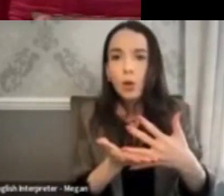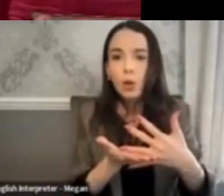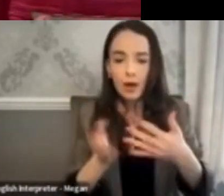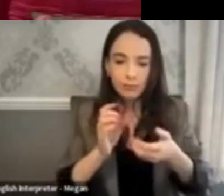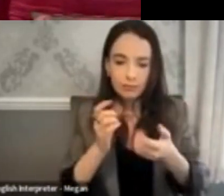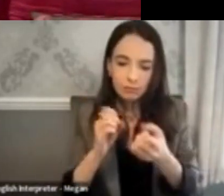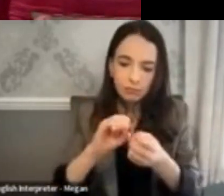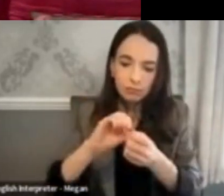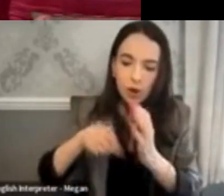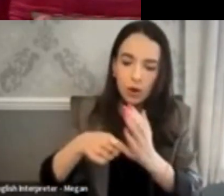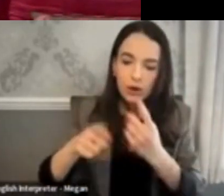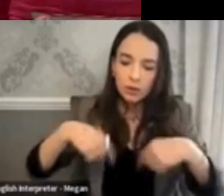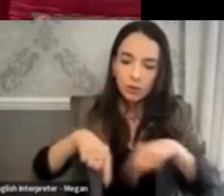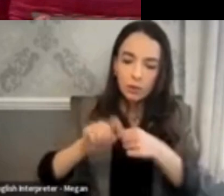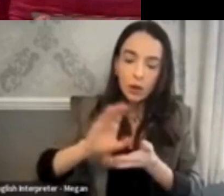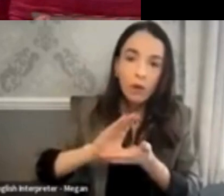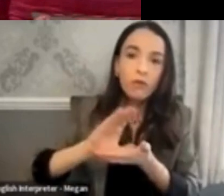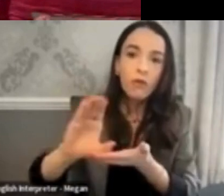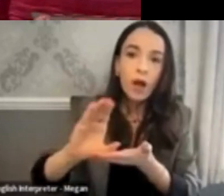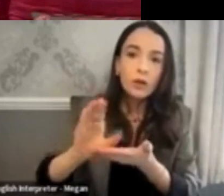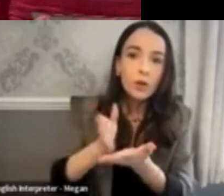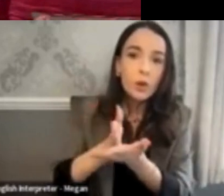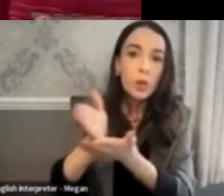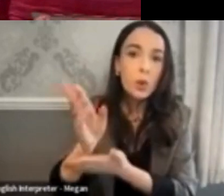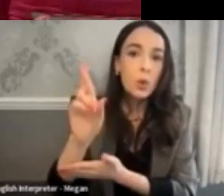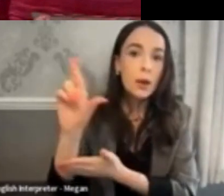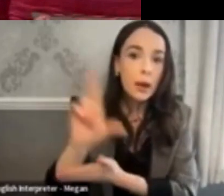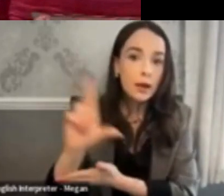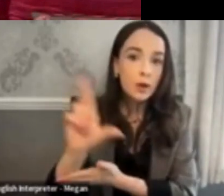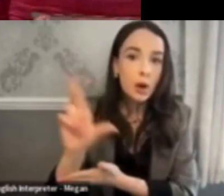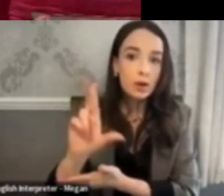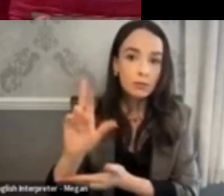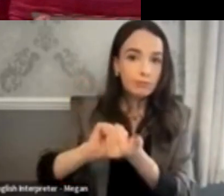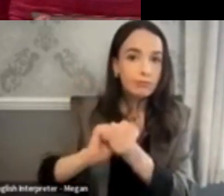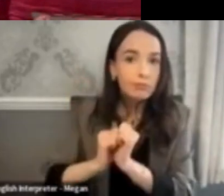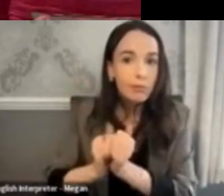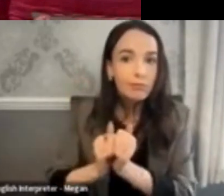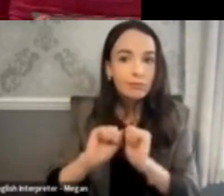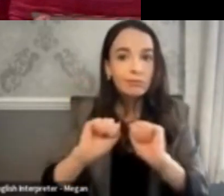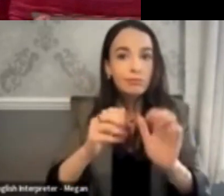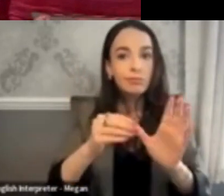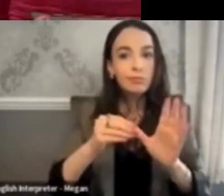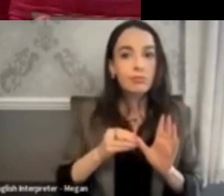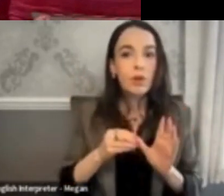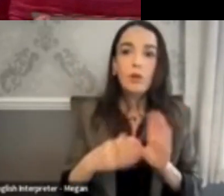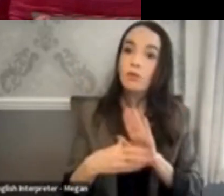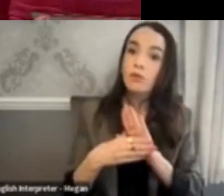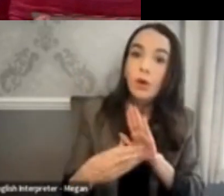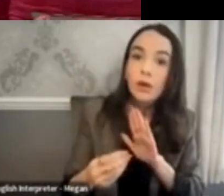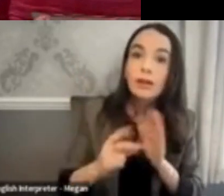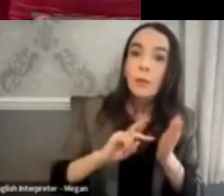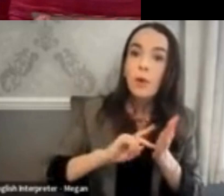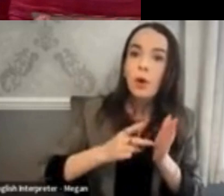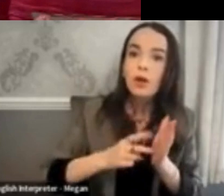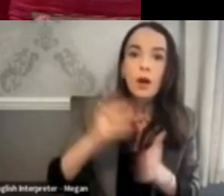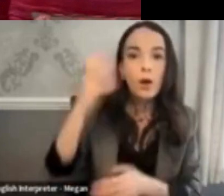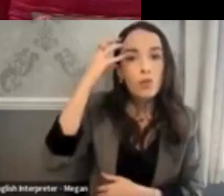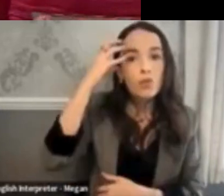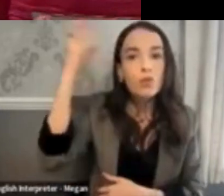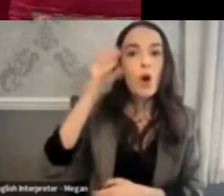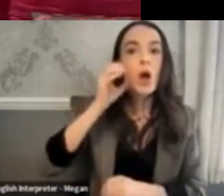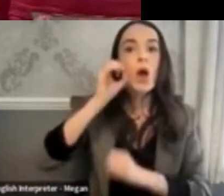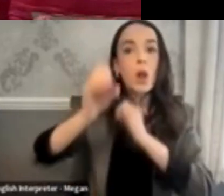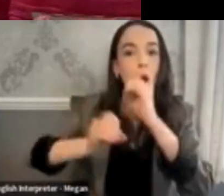funding are partners in your applications. Organisations like the Royal Opera House, Open Up Music